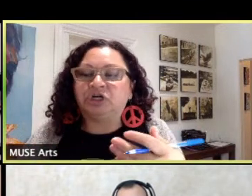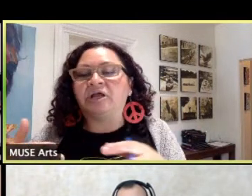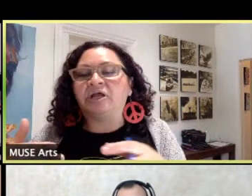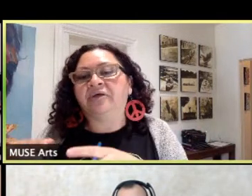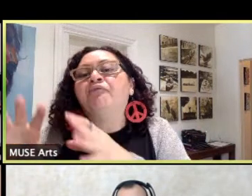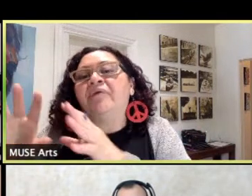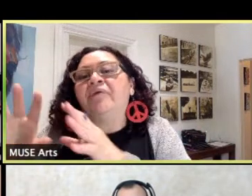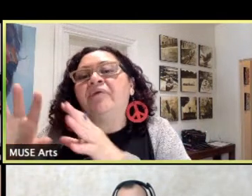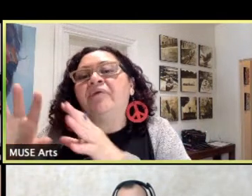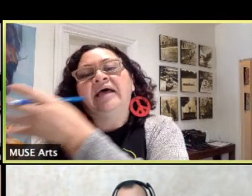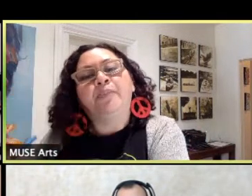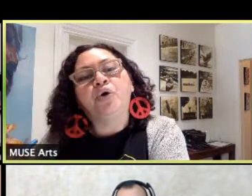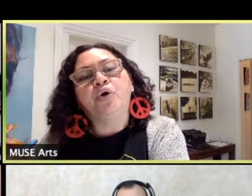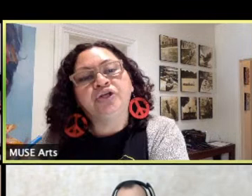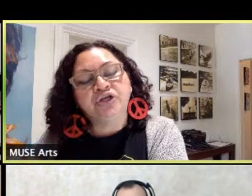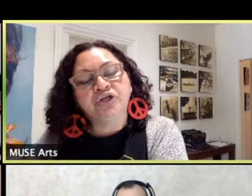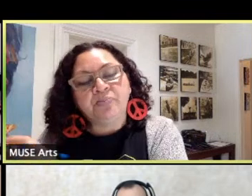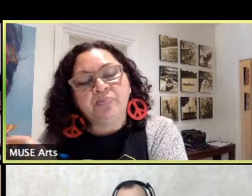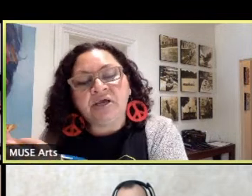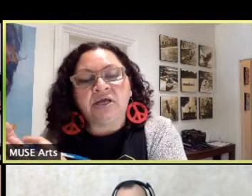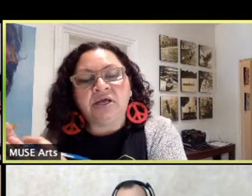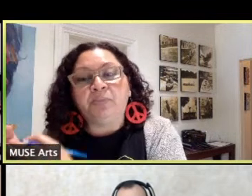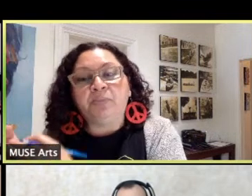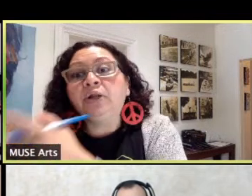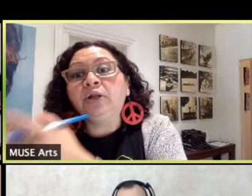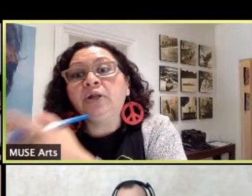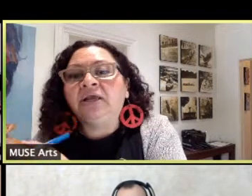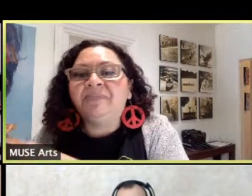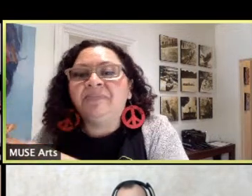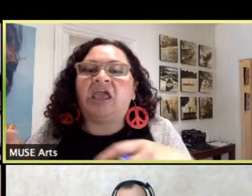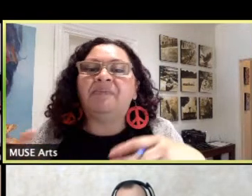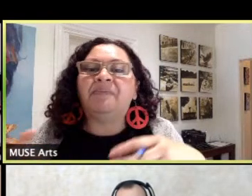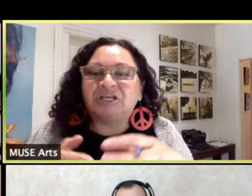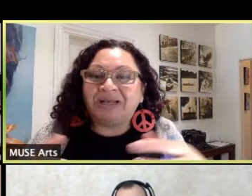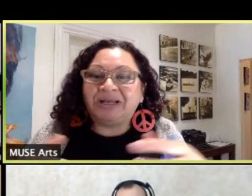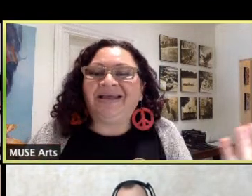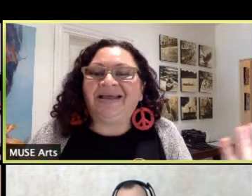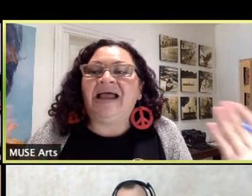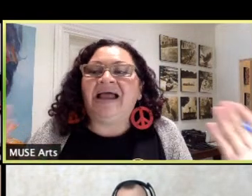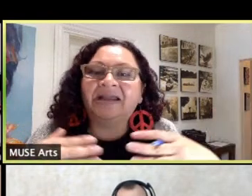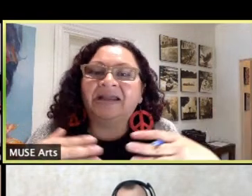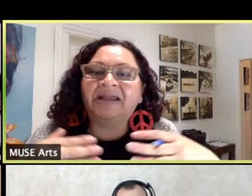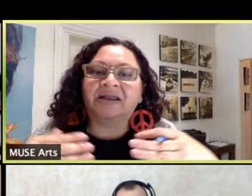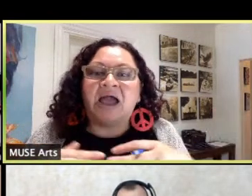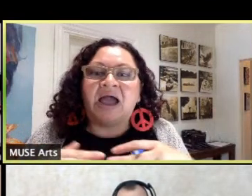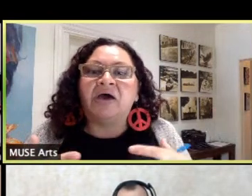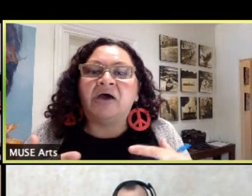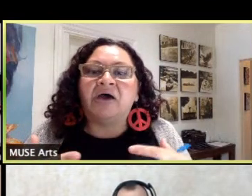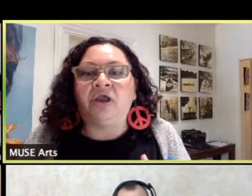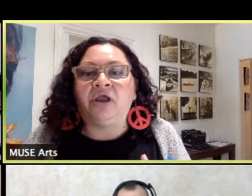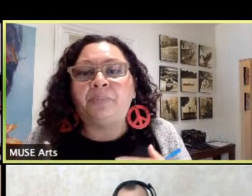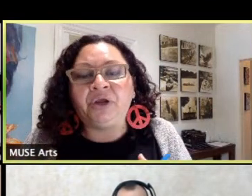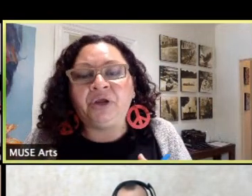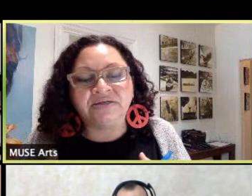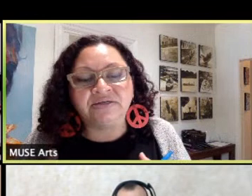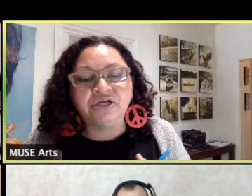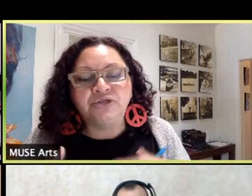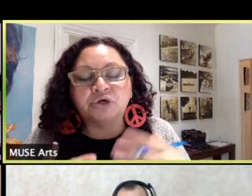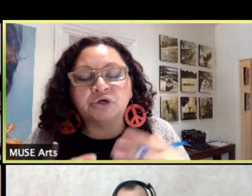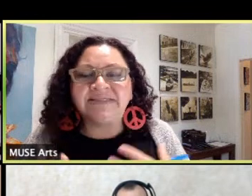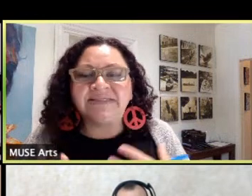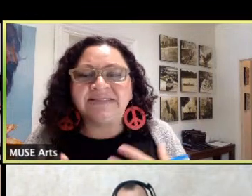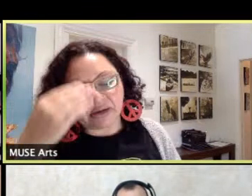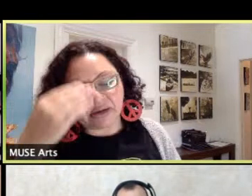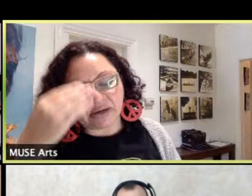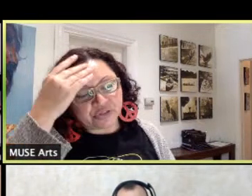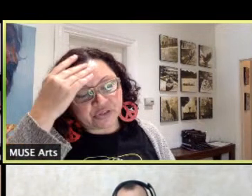a point being a bully, became actually a leader among her peers. So this is a very important way